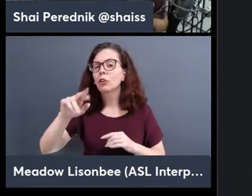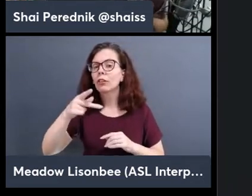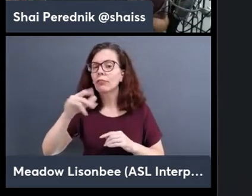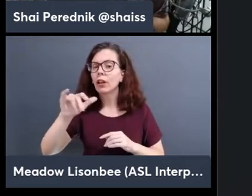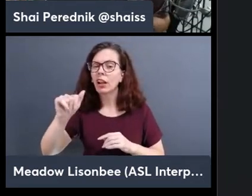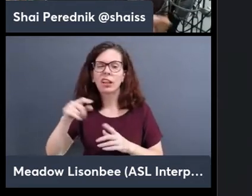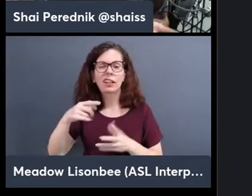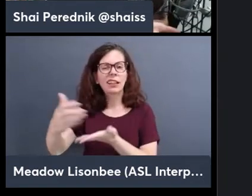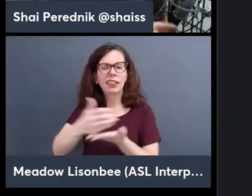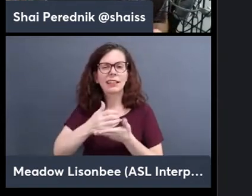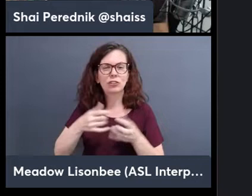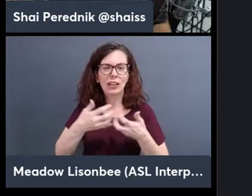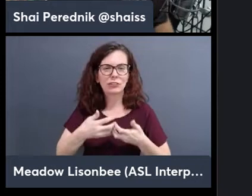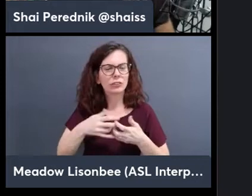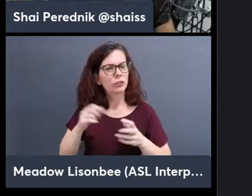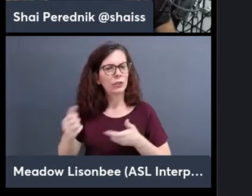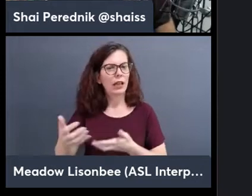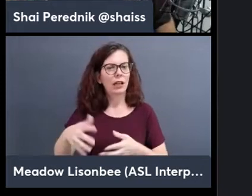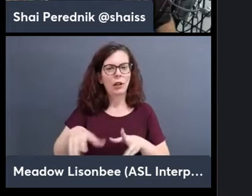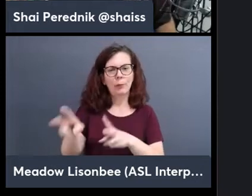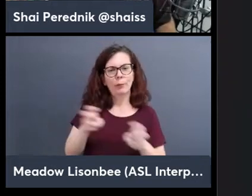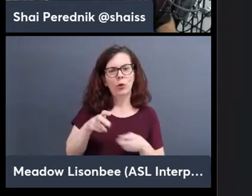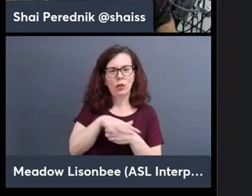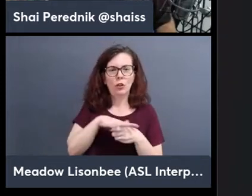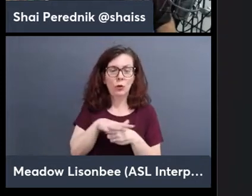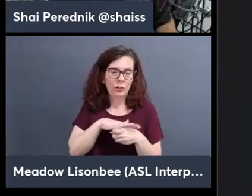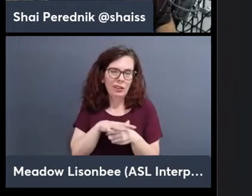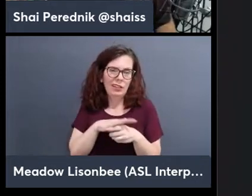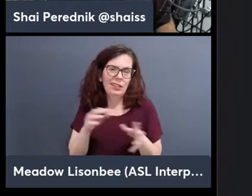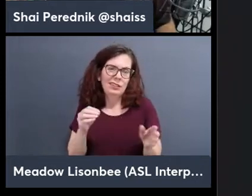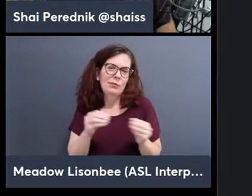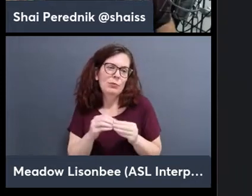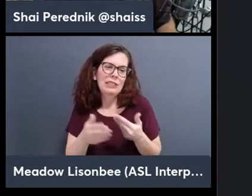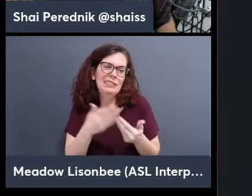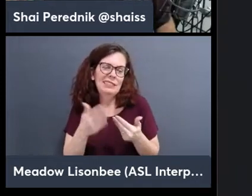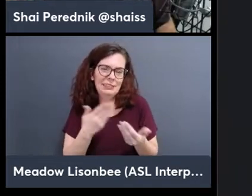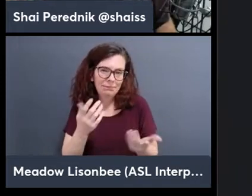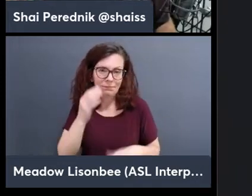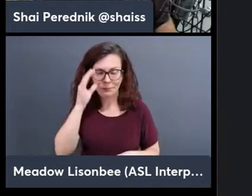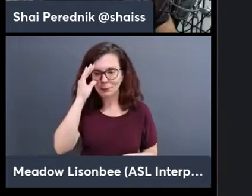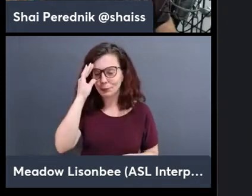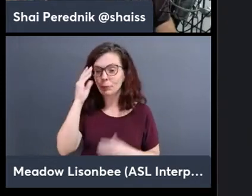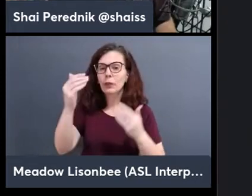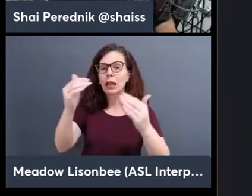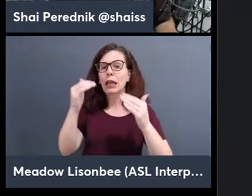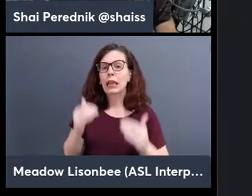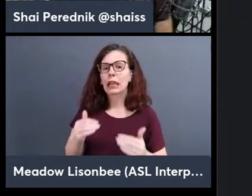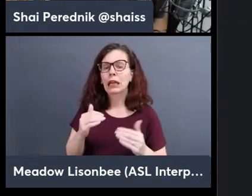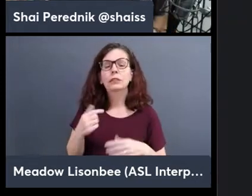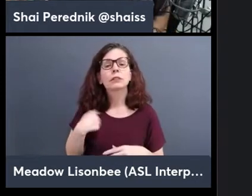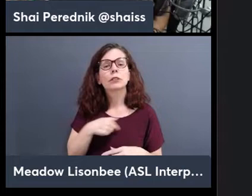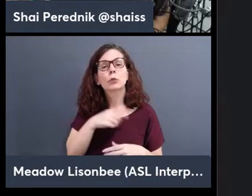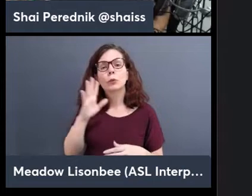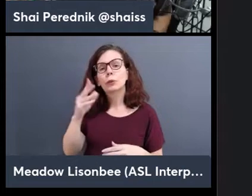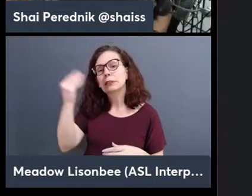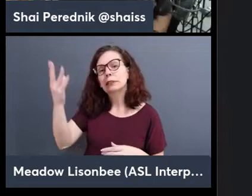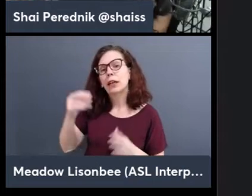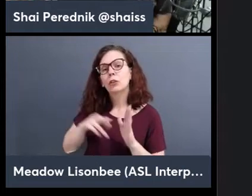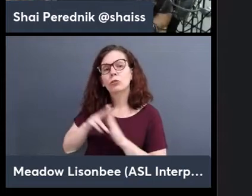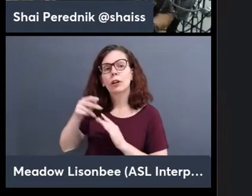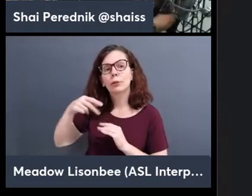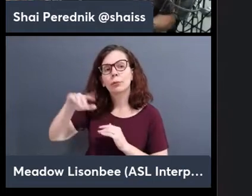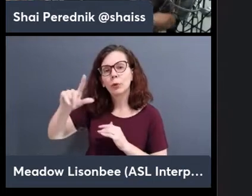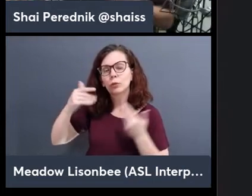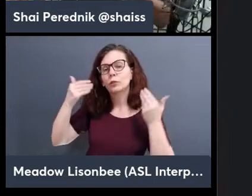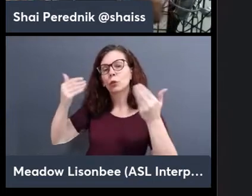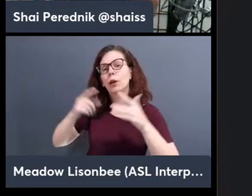to pull locally. So let's just do that, because it is much more easy this way. The next thing that we're going to do is we're going to tell Rocket Pool to go ahead and start using